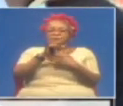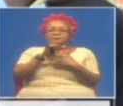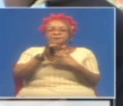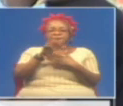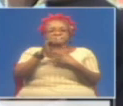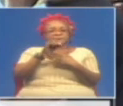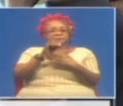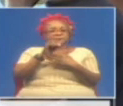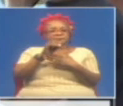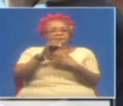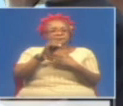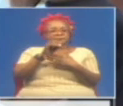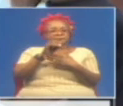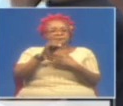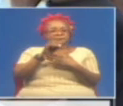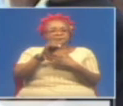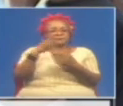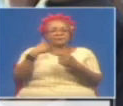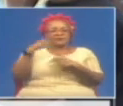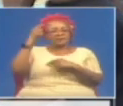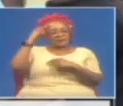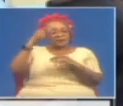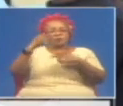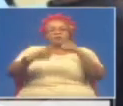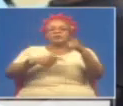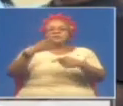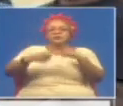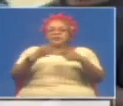we look at polishing on our continuity, and the less errors we make, the better for us.